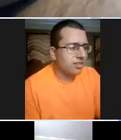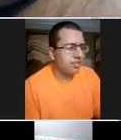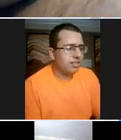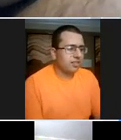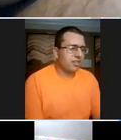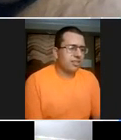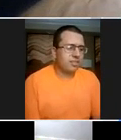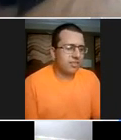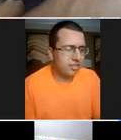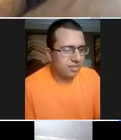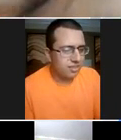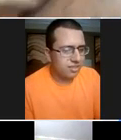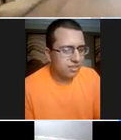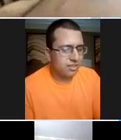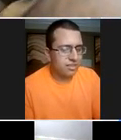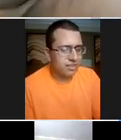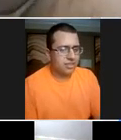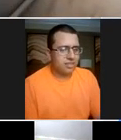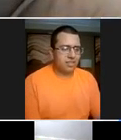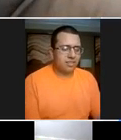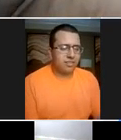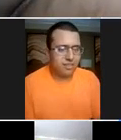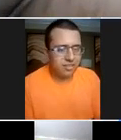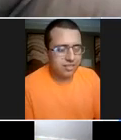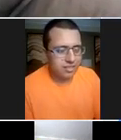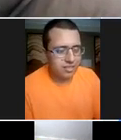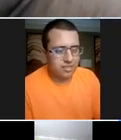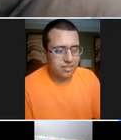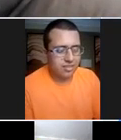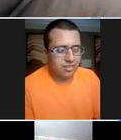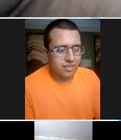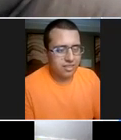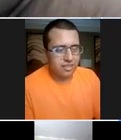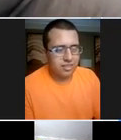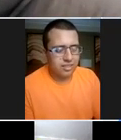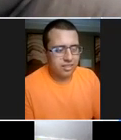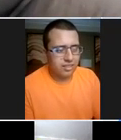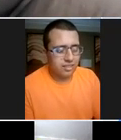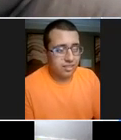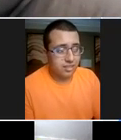adultery, fornication, uncleanness, and lewdness.